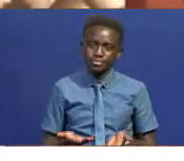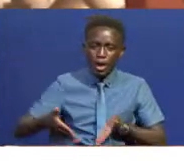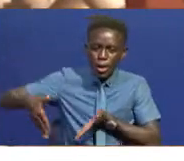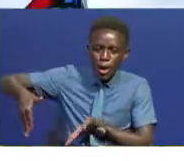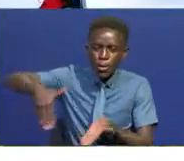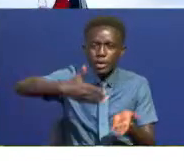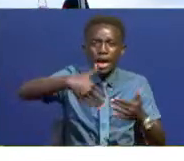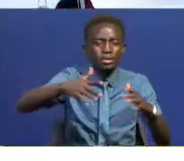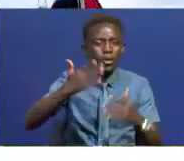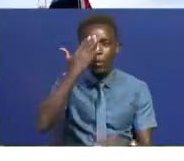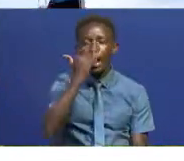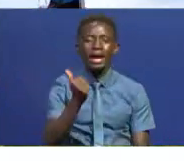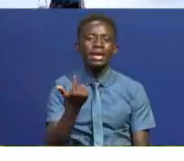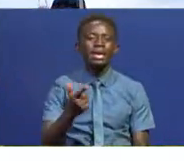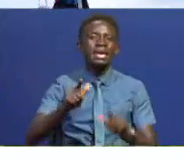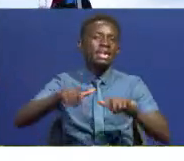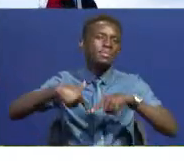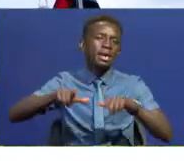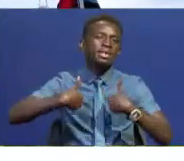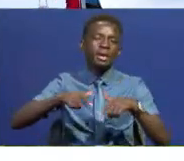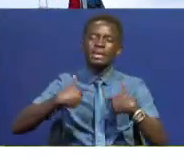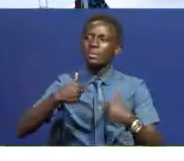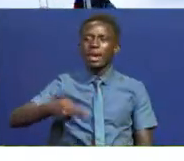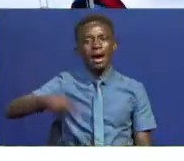still very high.